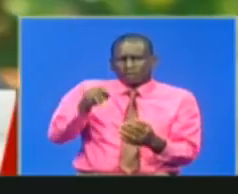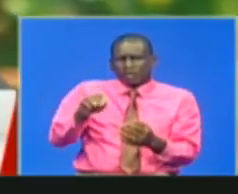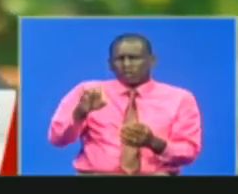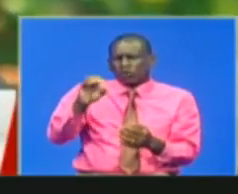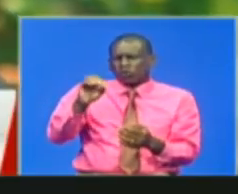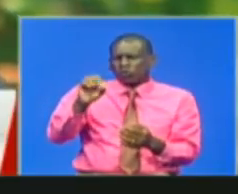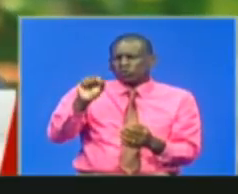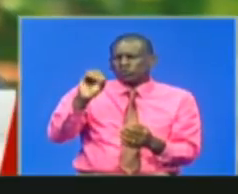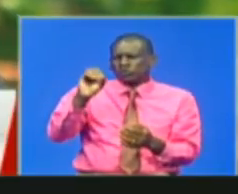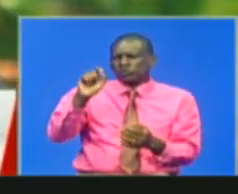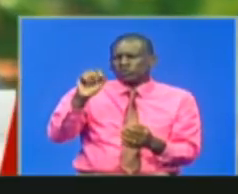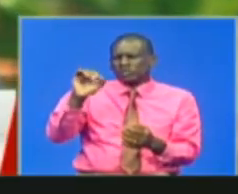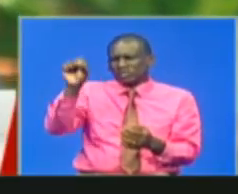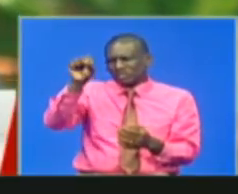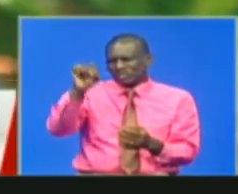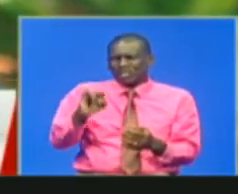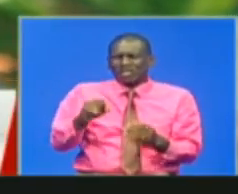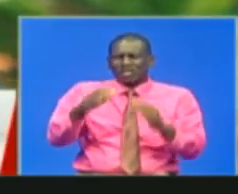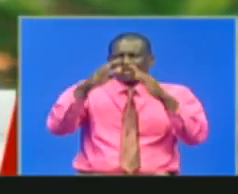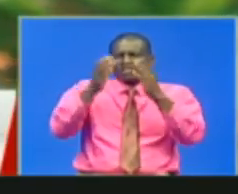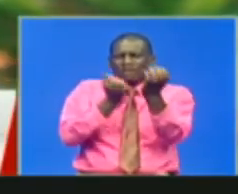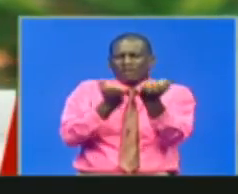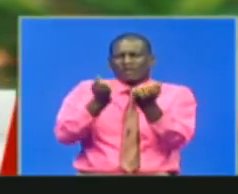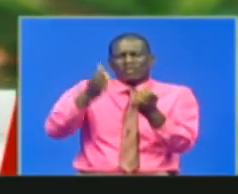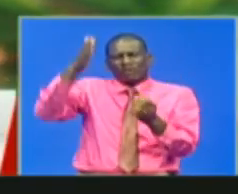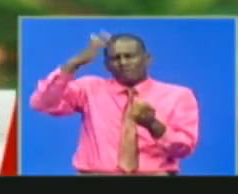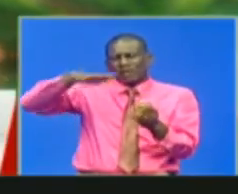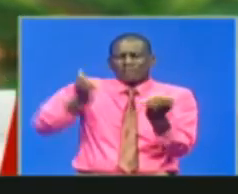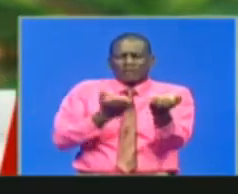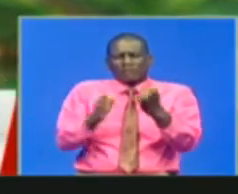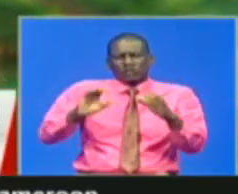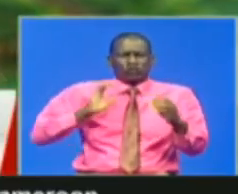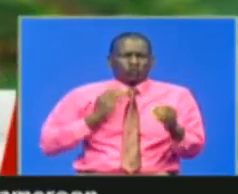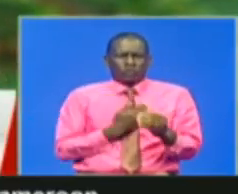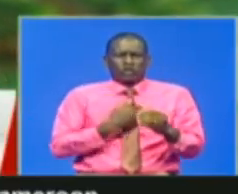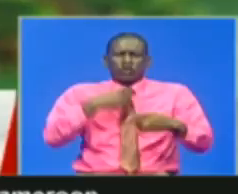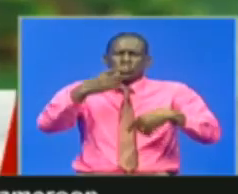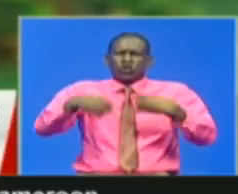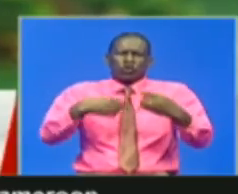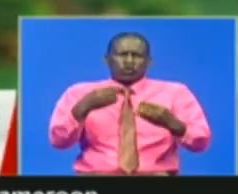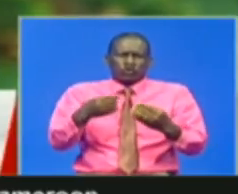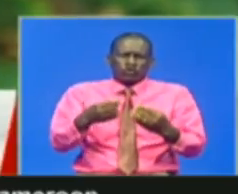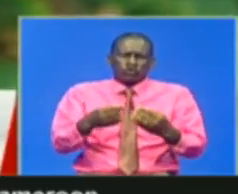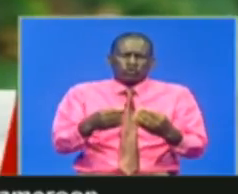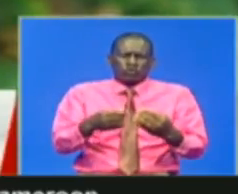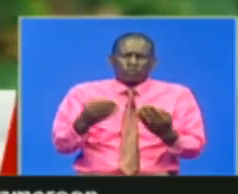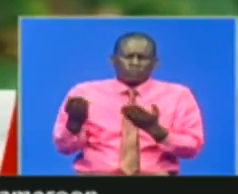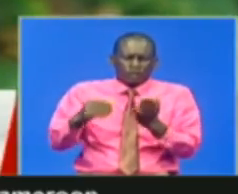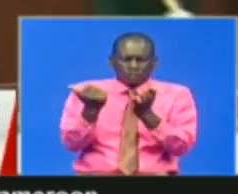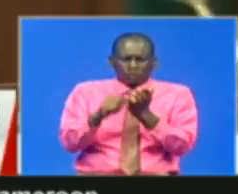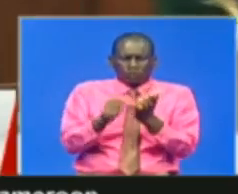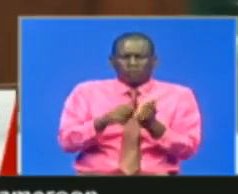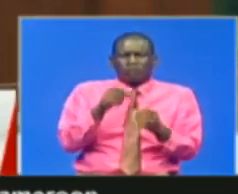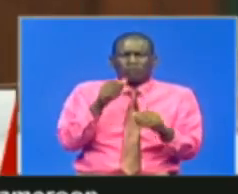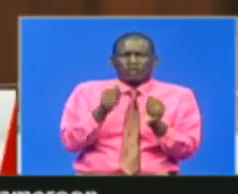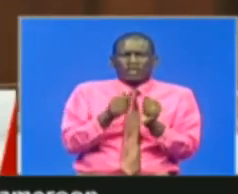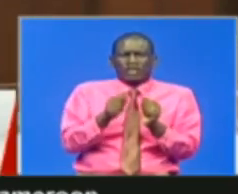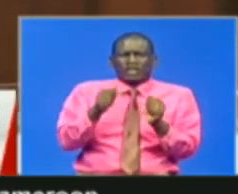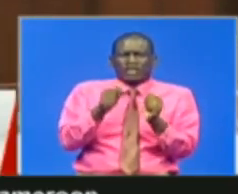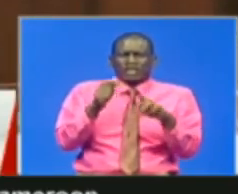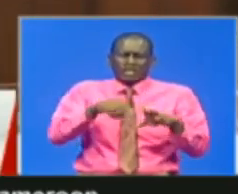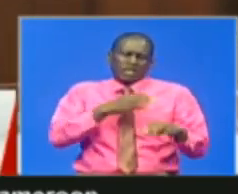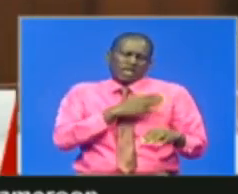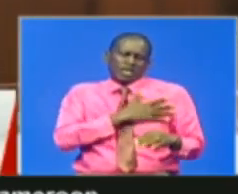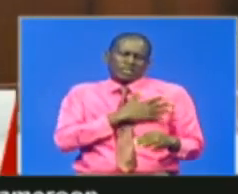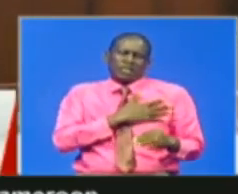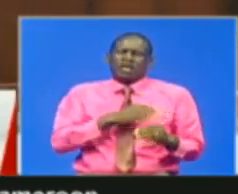Osotsi in the House Business Committee continues to spark discord in the National Super Alliance, with Amani National Congress Party